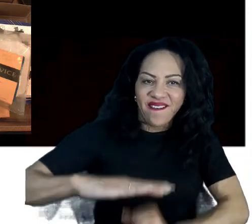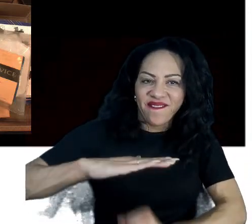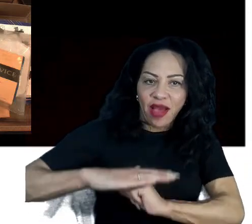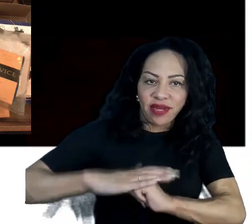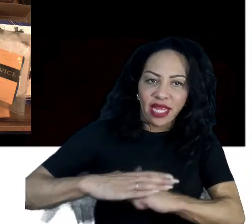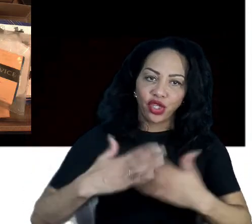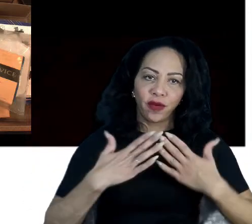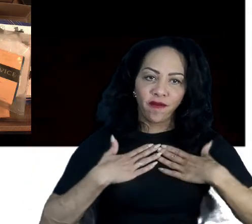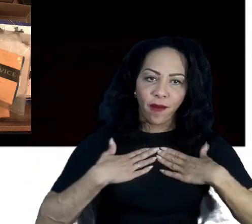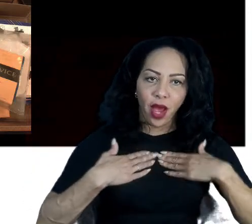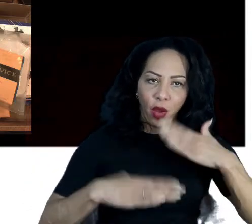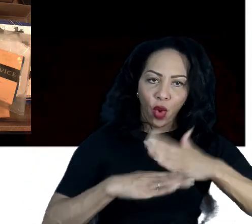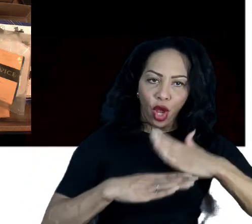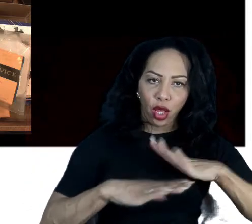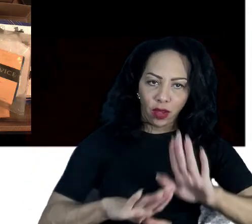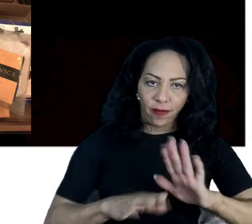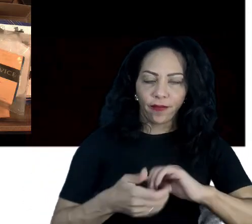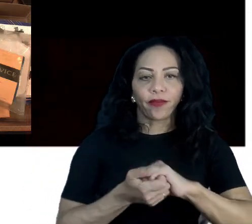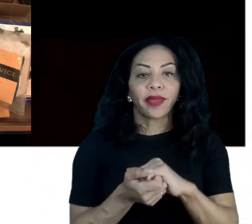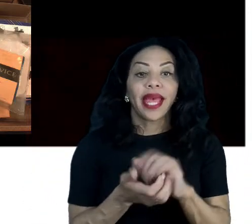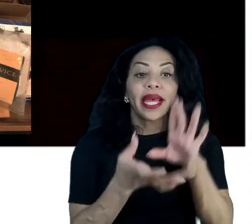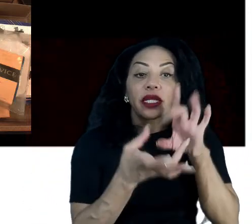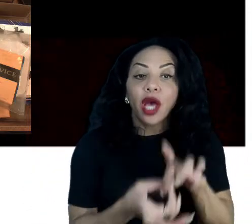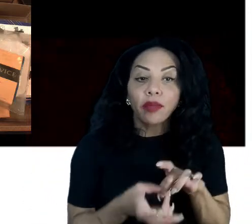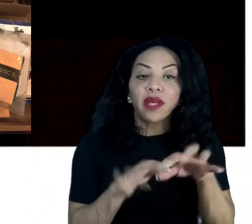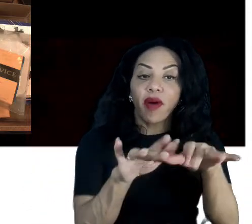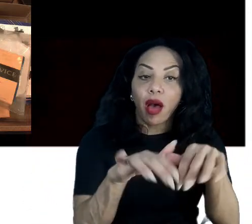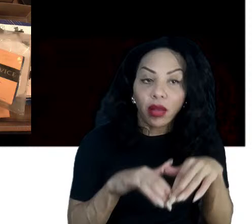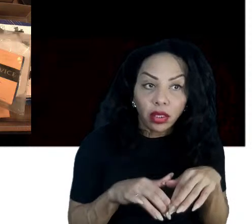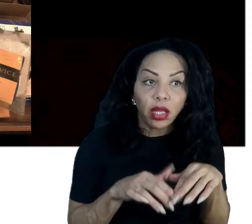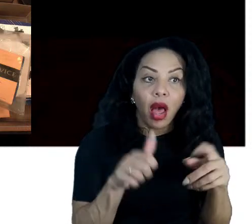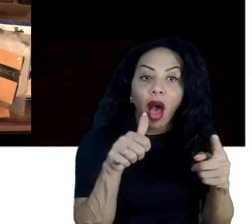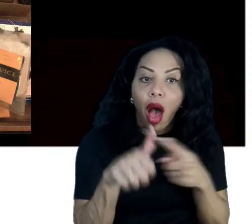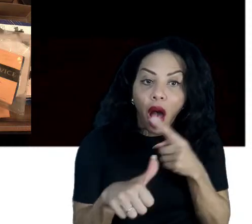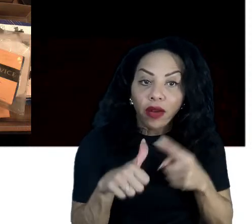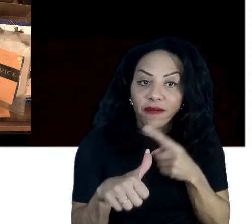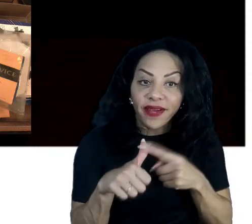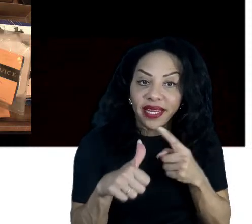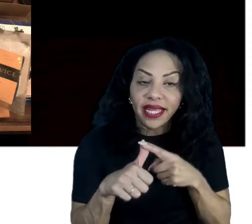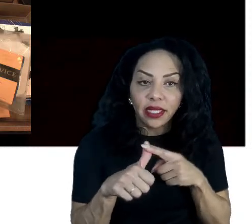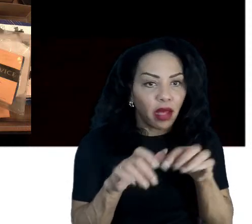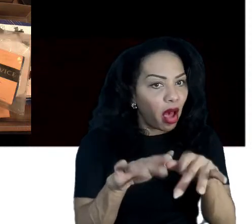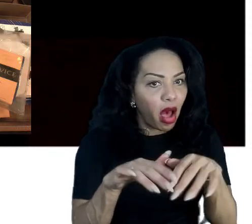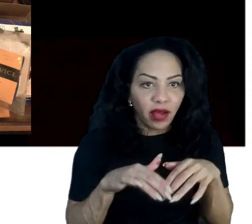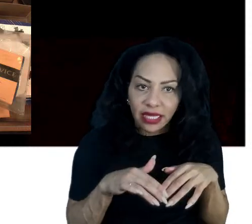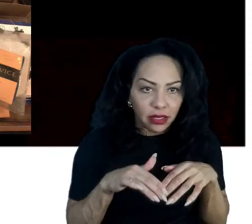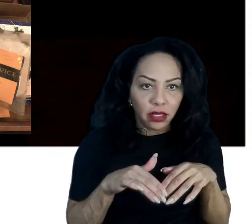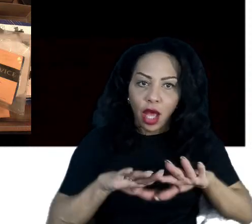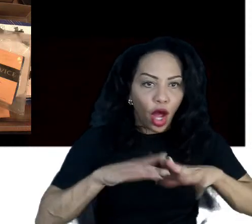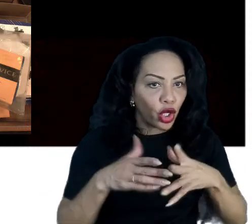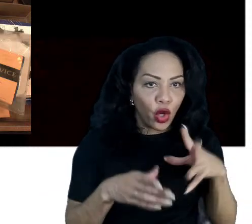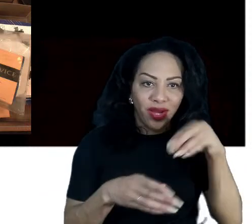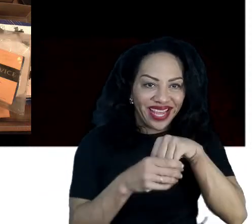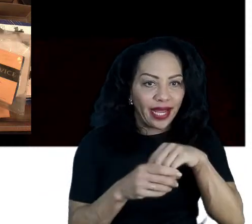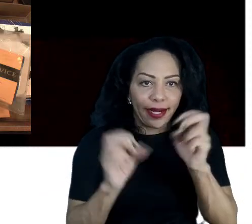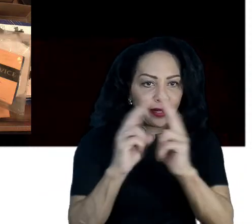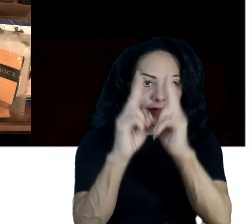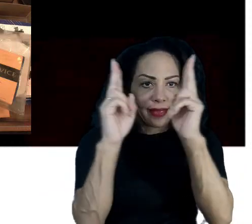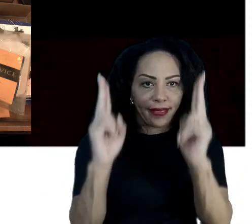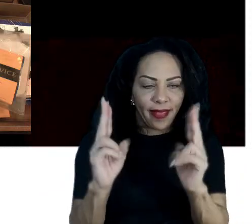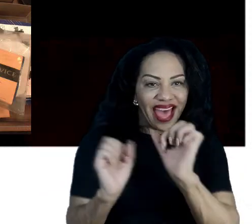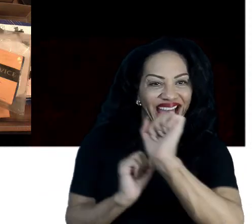So in terms of archives, Arnolfini's archives aren't held in Arnolfini's building. They're held in a completely